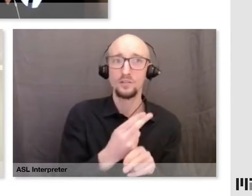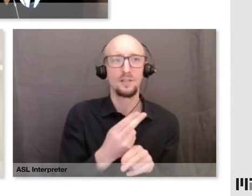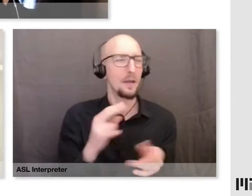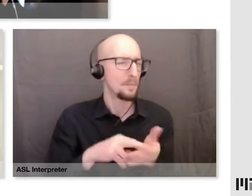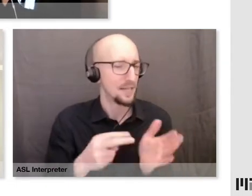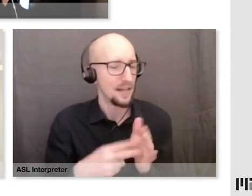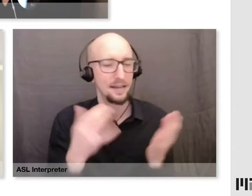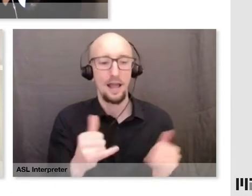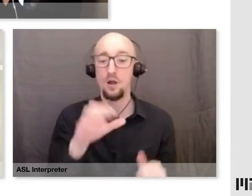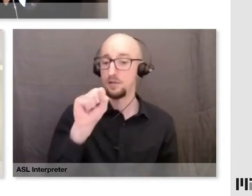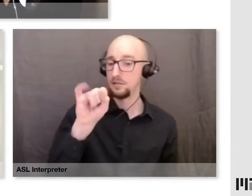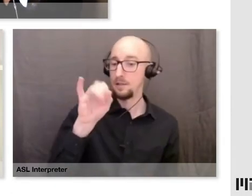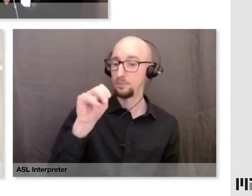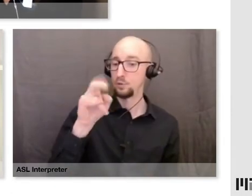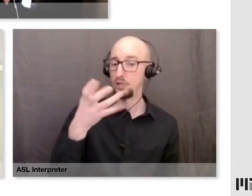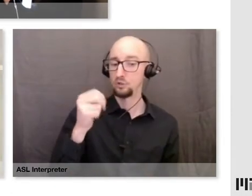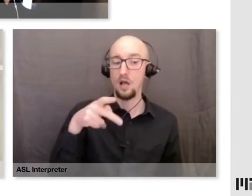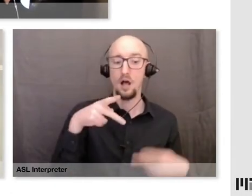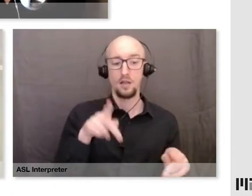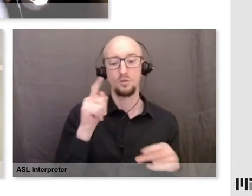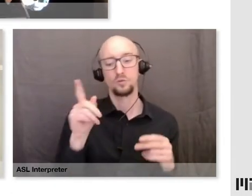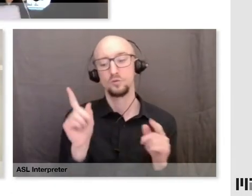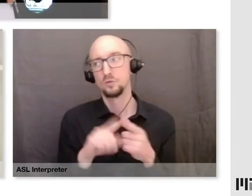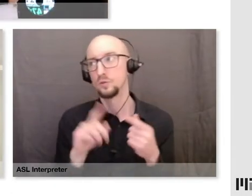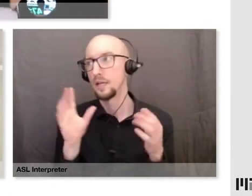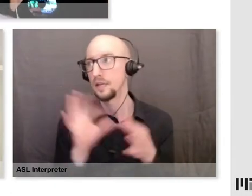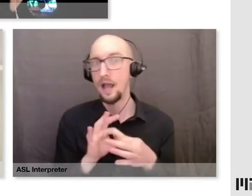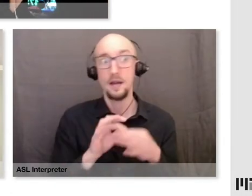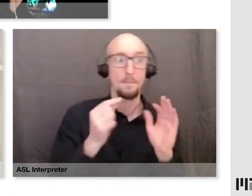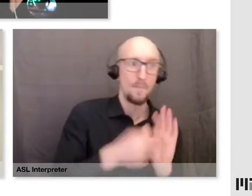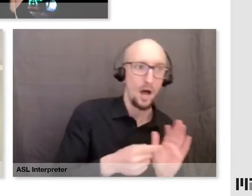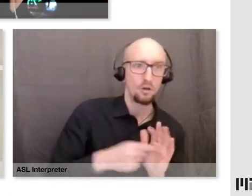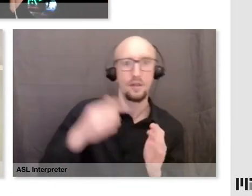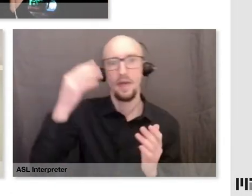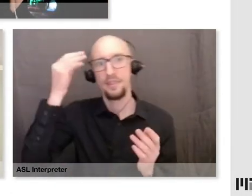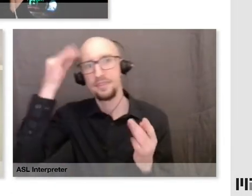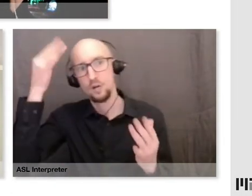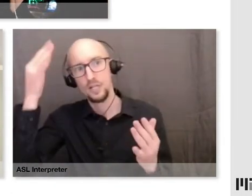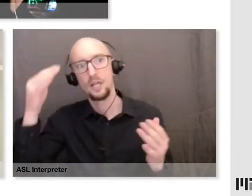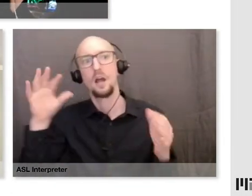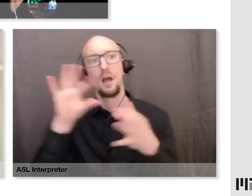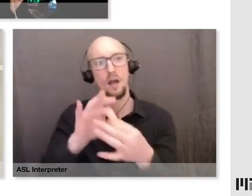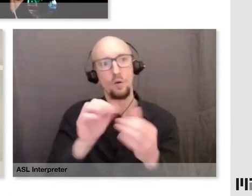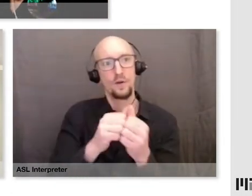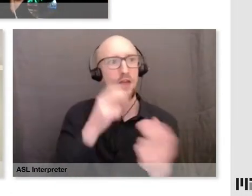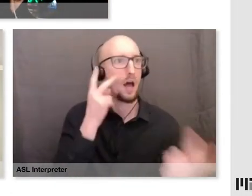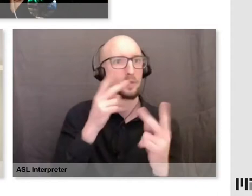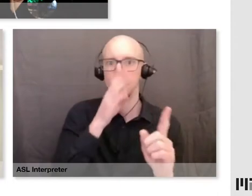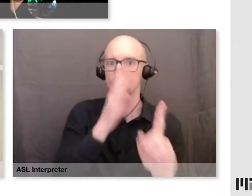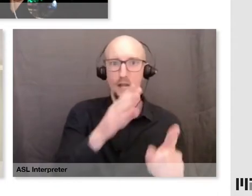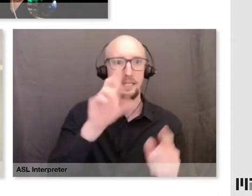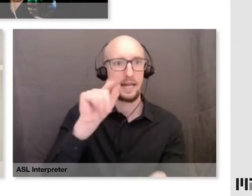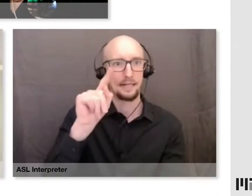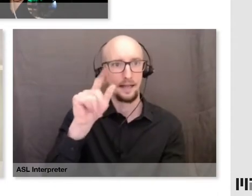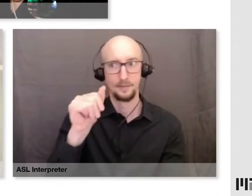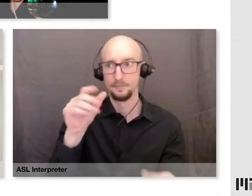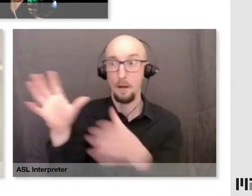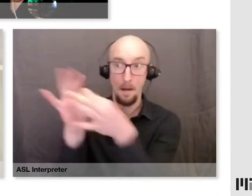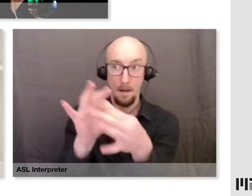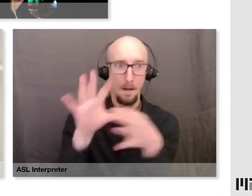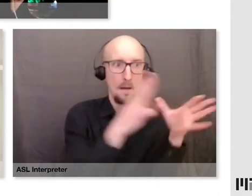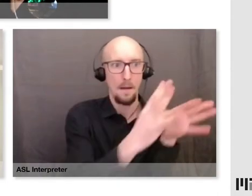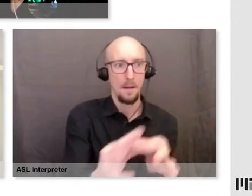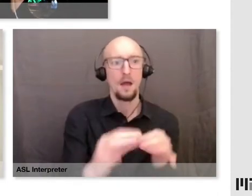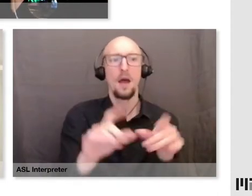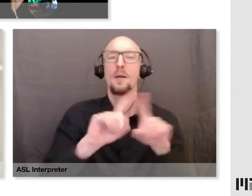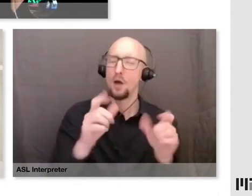allow you to connect models and theories to observational data directly, except there are some